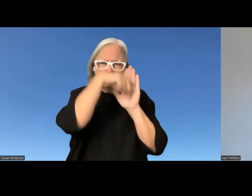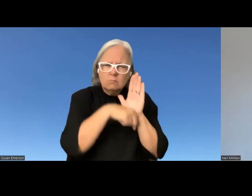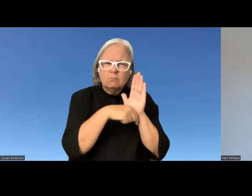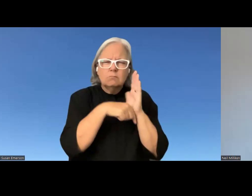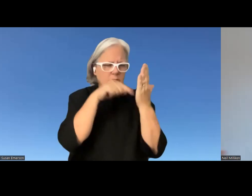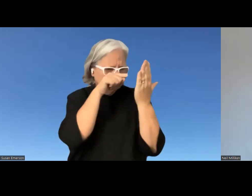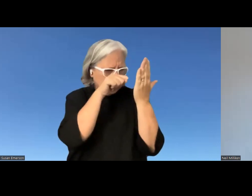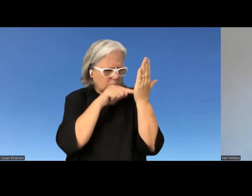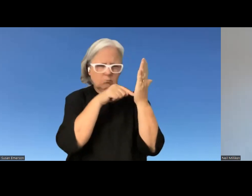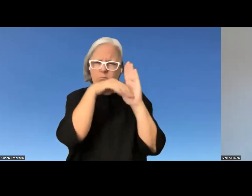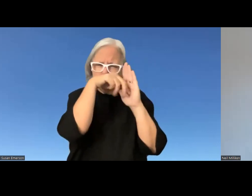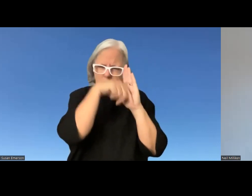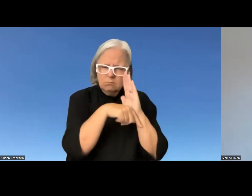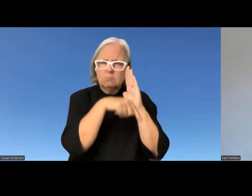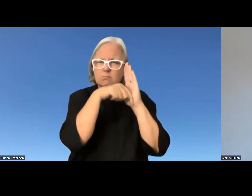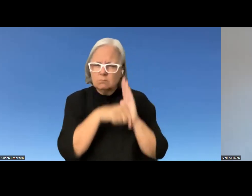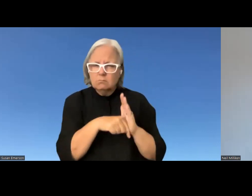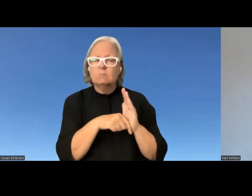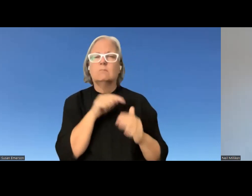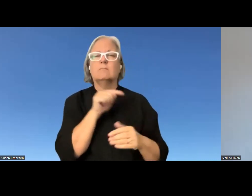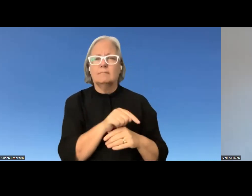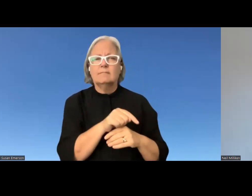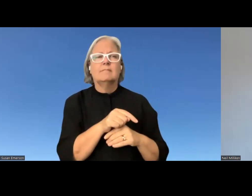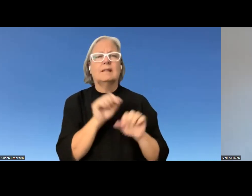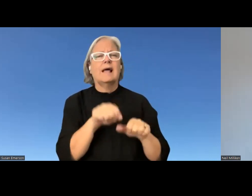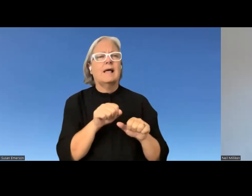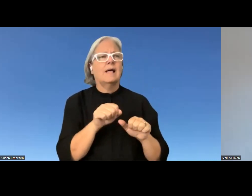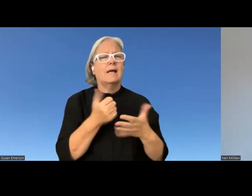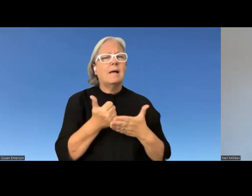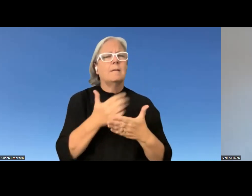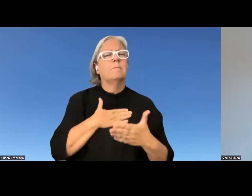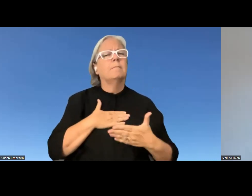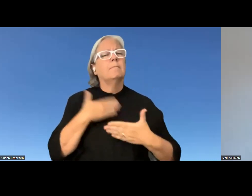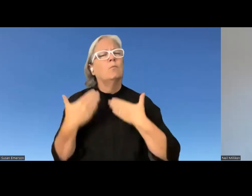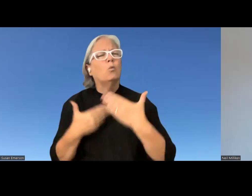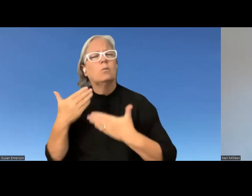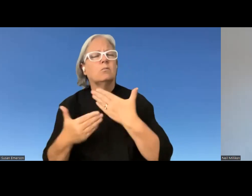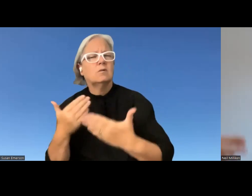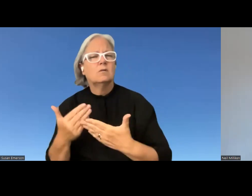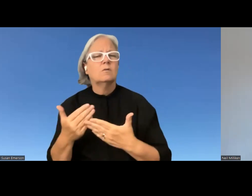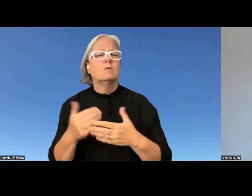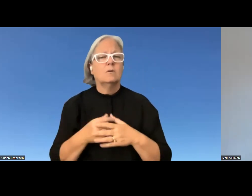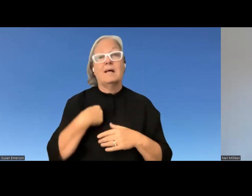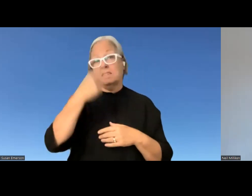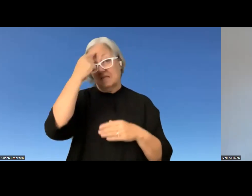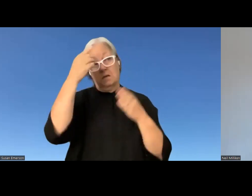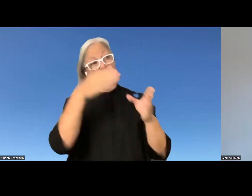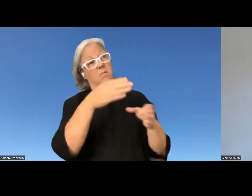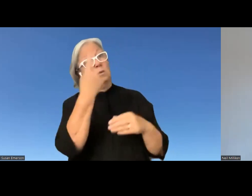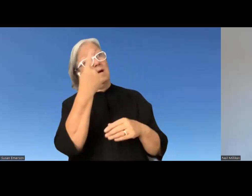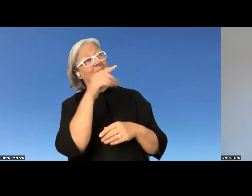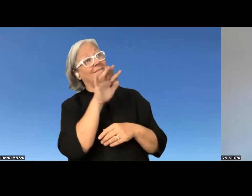that will be transferable, not just within one geographical area. And then we're looking for people